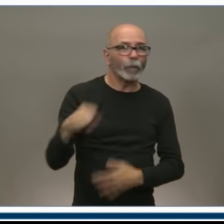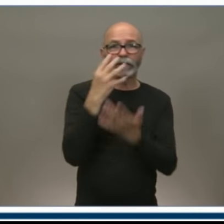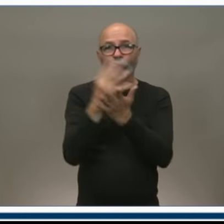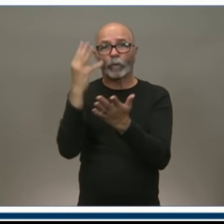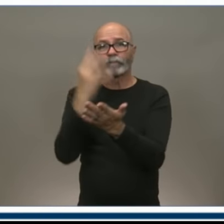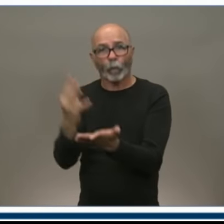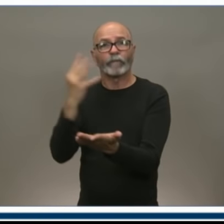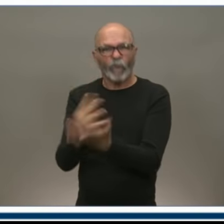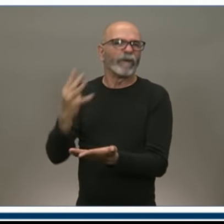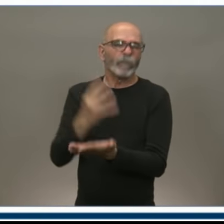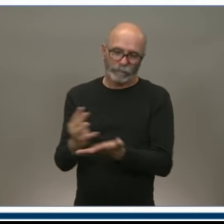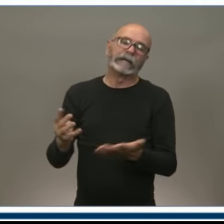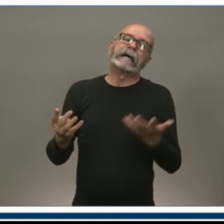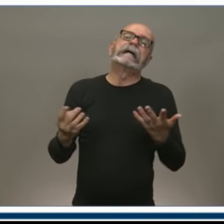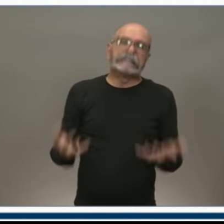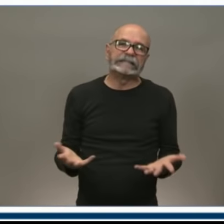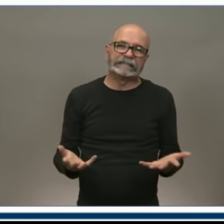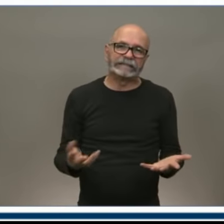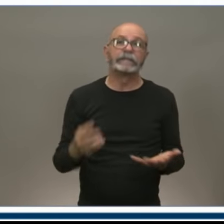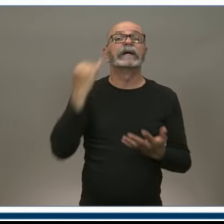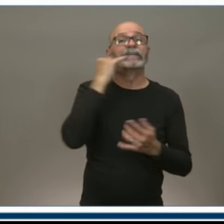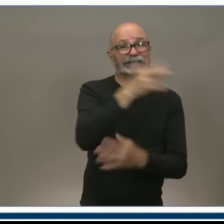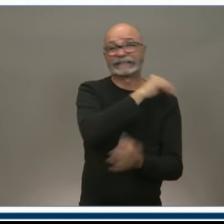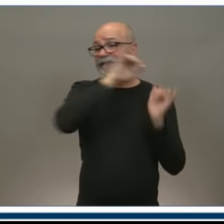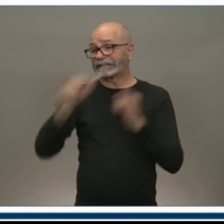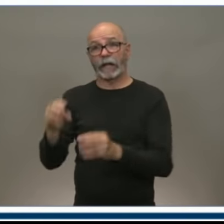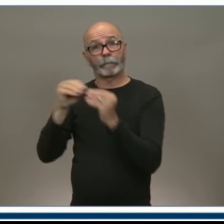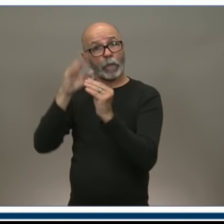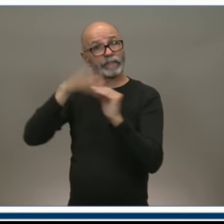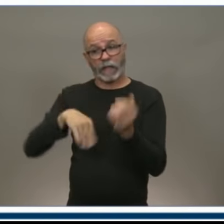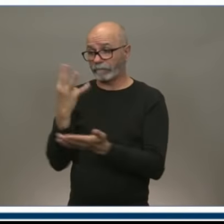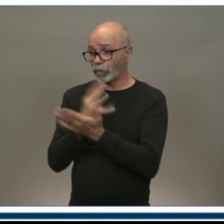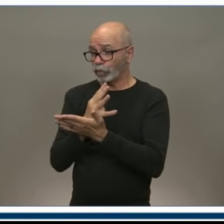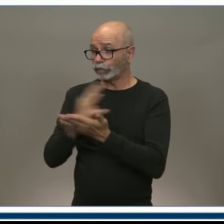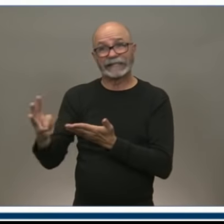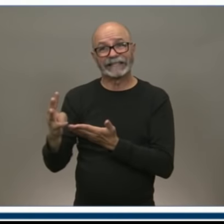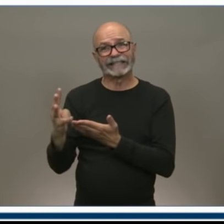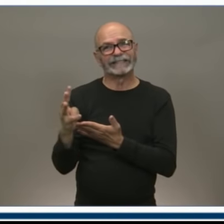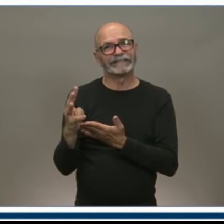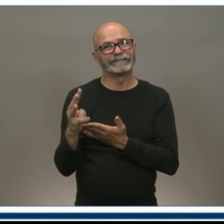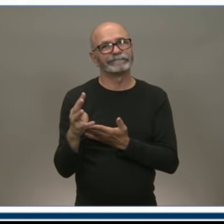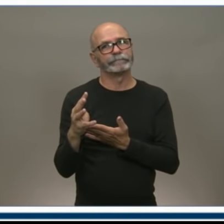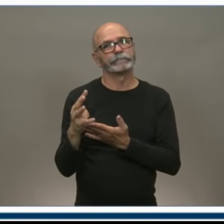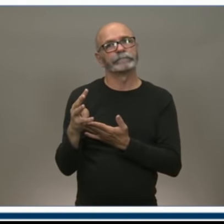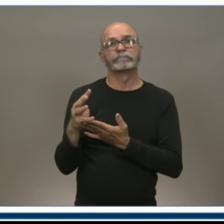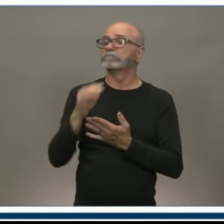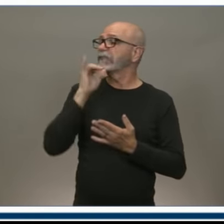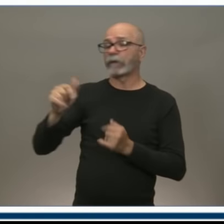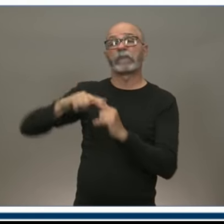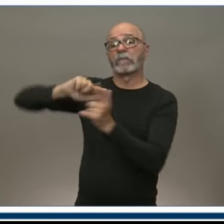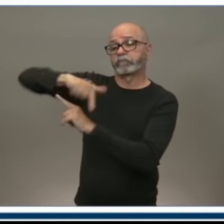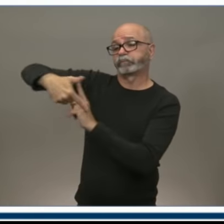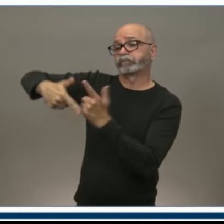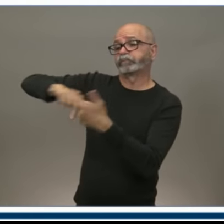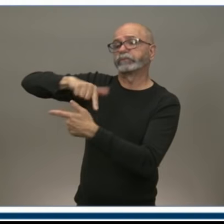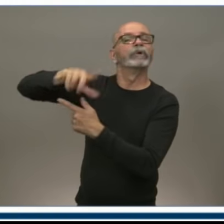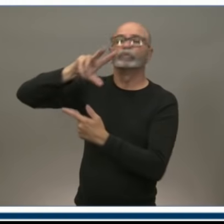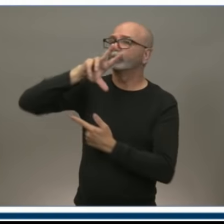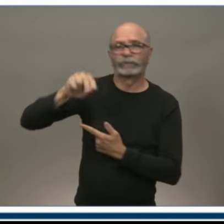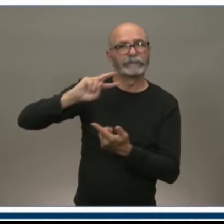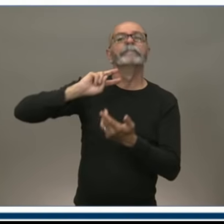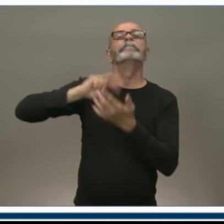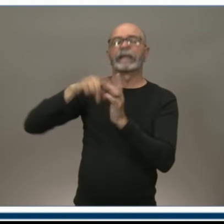their periods at home are longer than 4 weeks, they are not considered rotational because we believe that then they have enough time to have a stricter